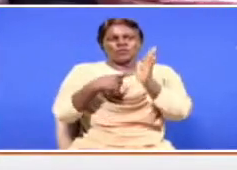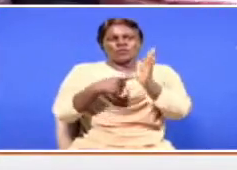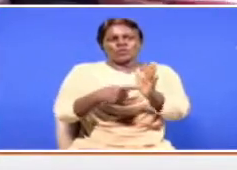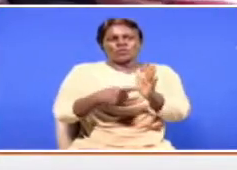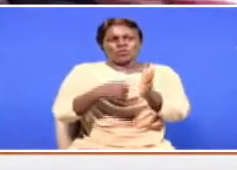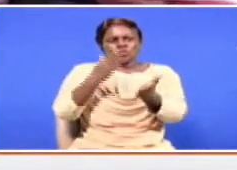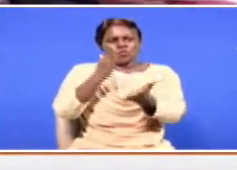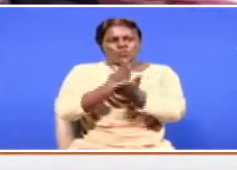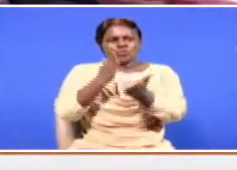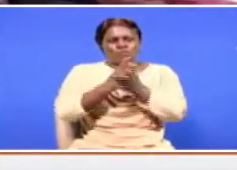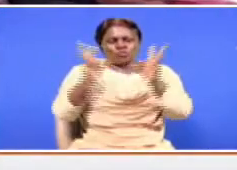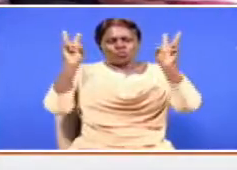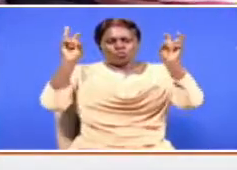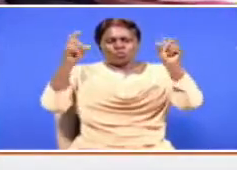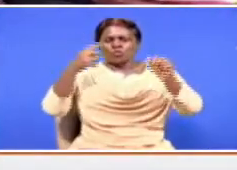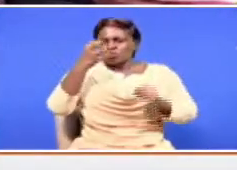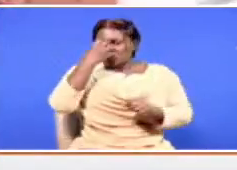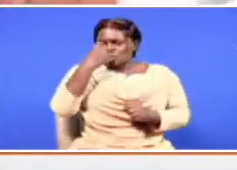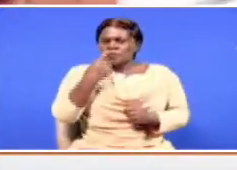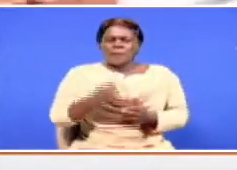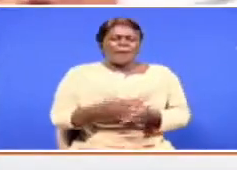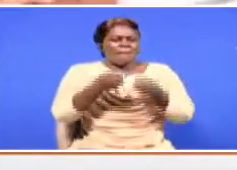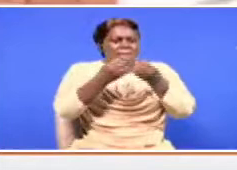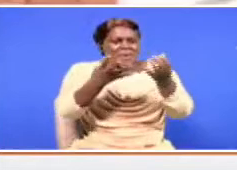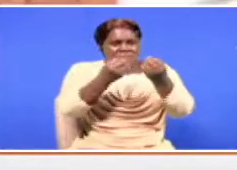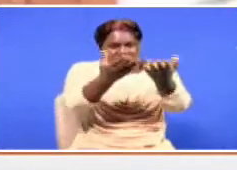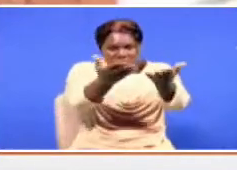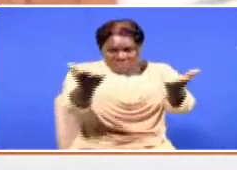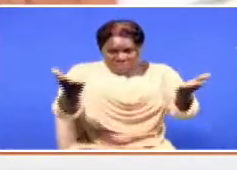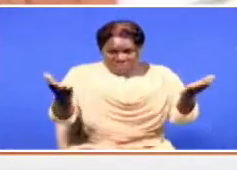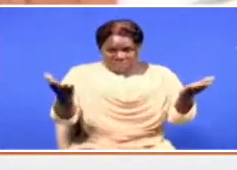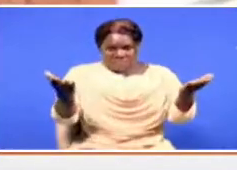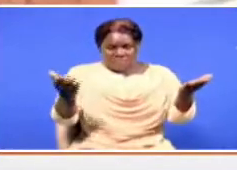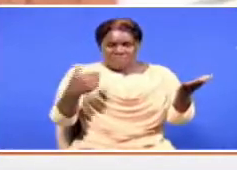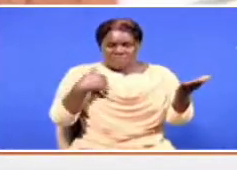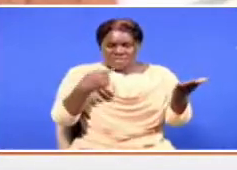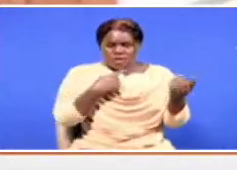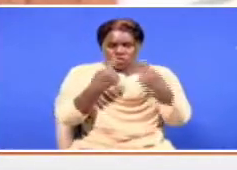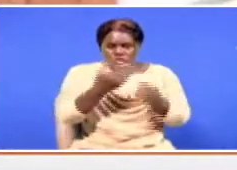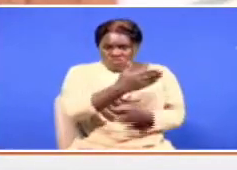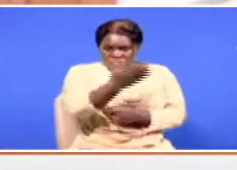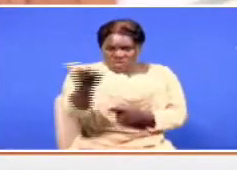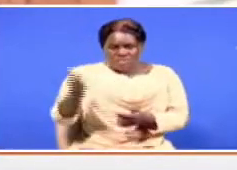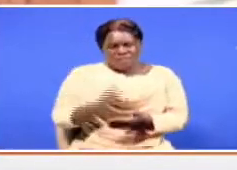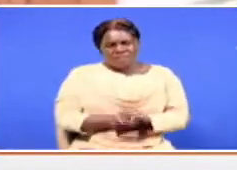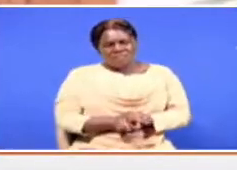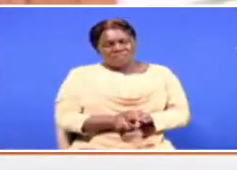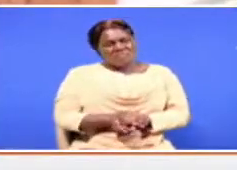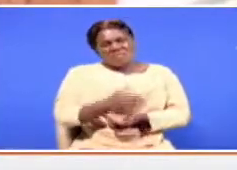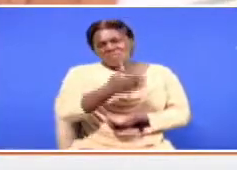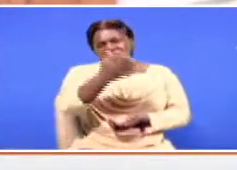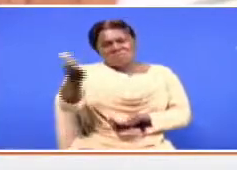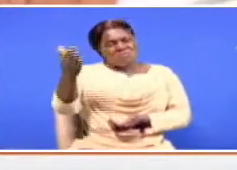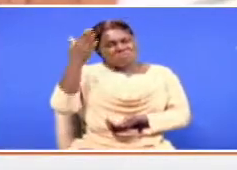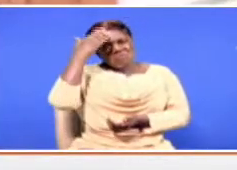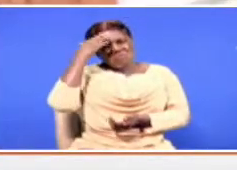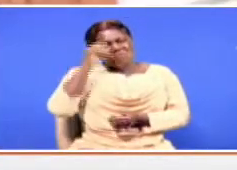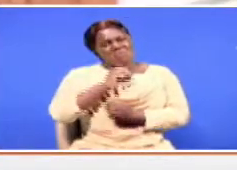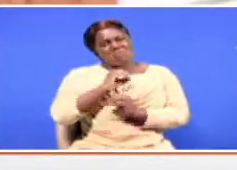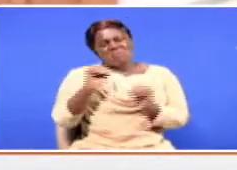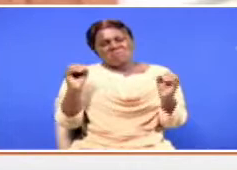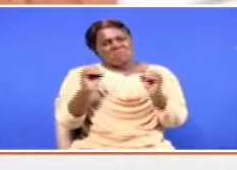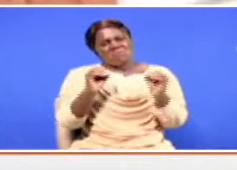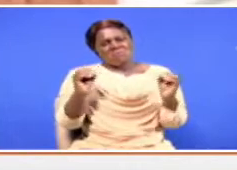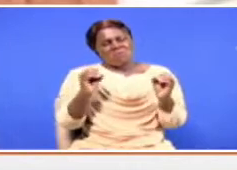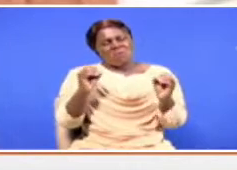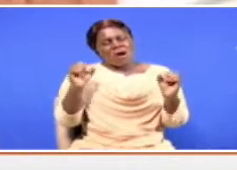very issue he spoke about. Many of you, the people I speak to, don't even know